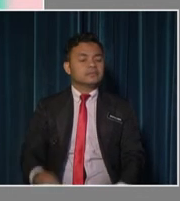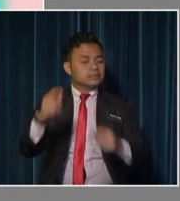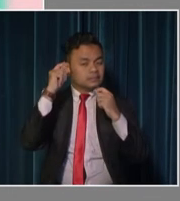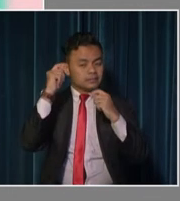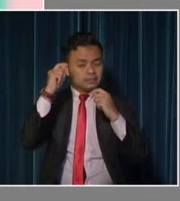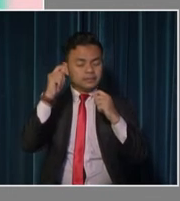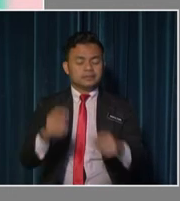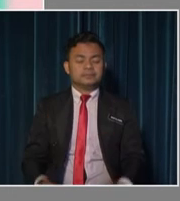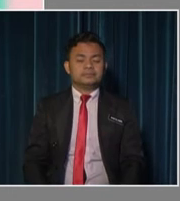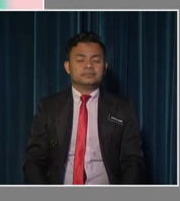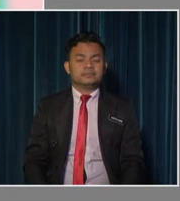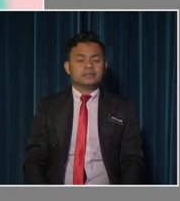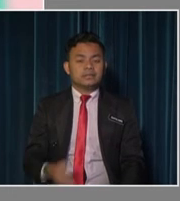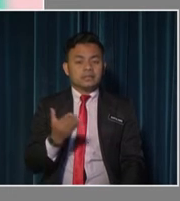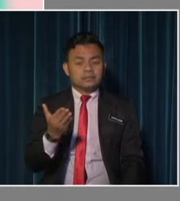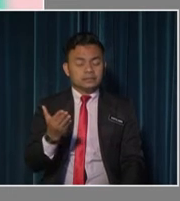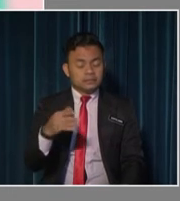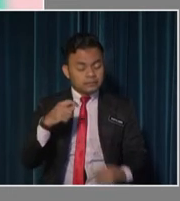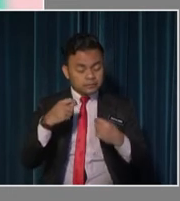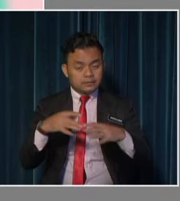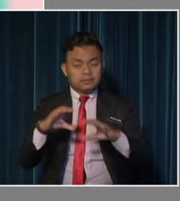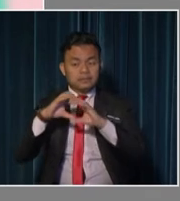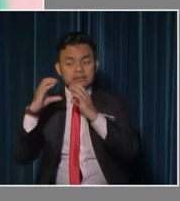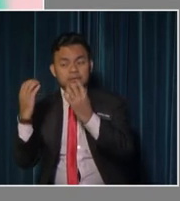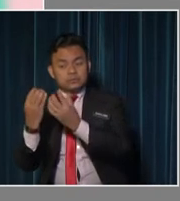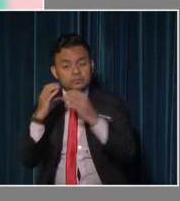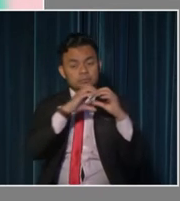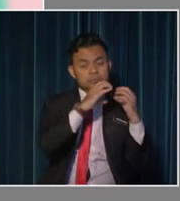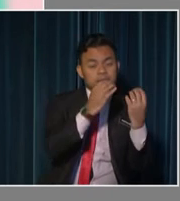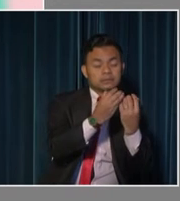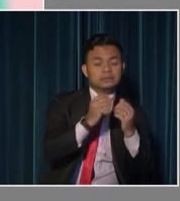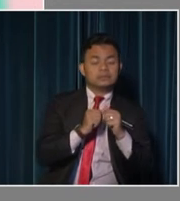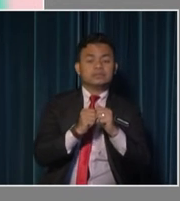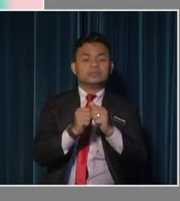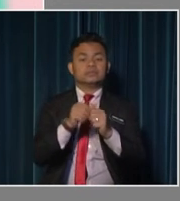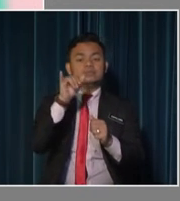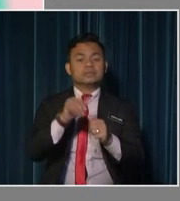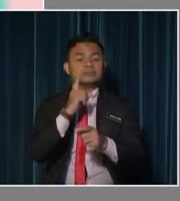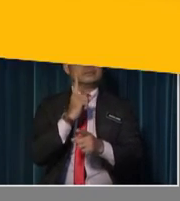Congratulations! You have classified the objects correctly.